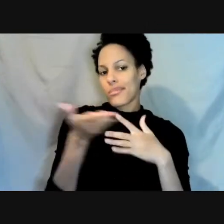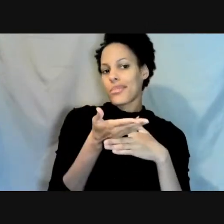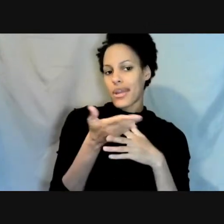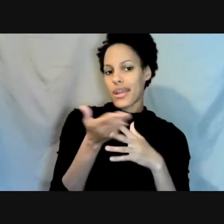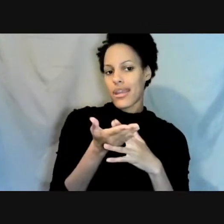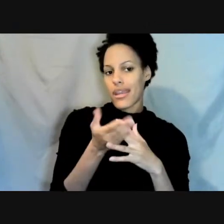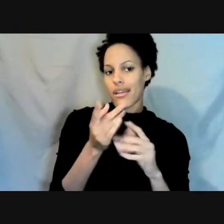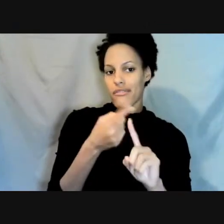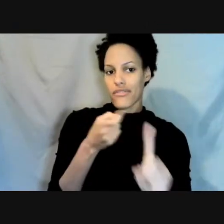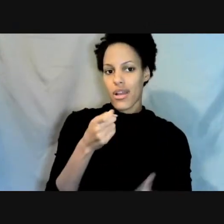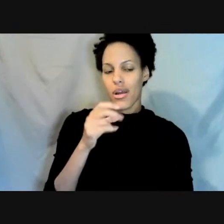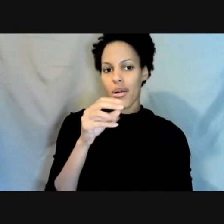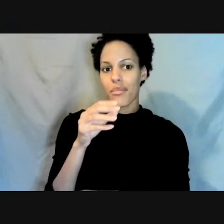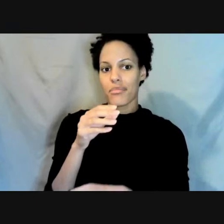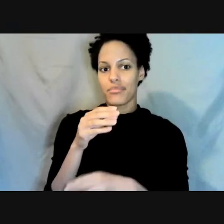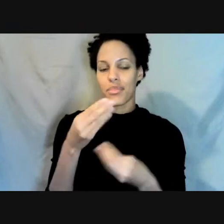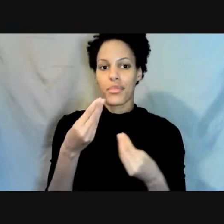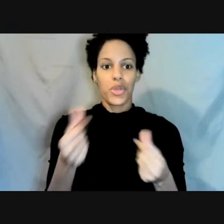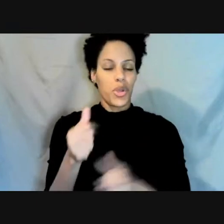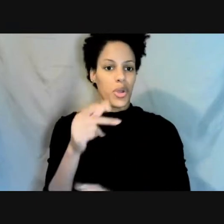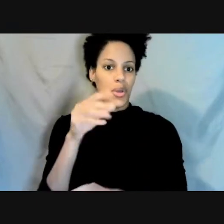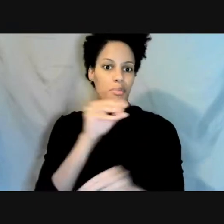2006 to just kind of,